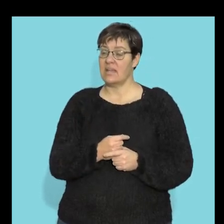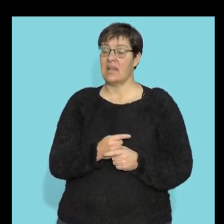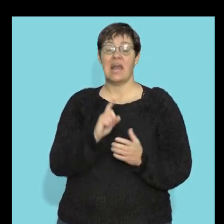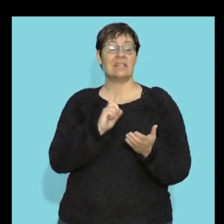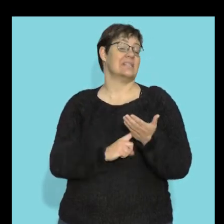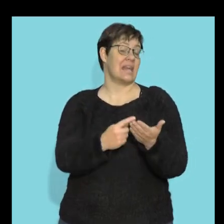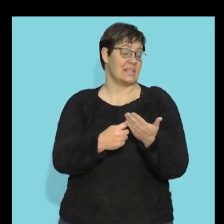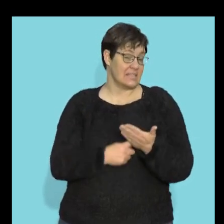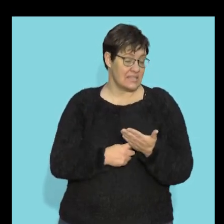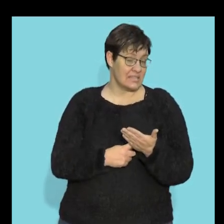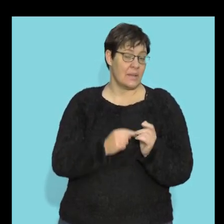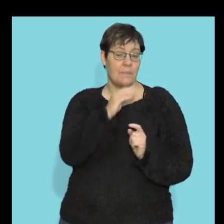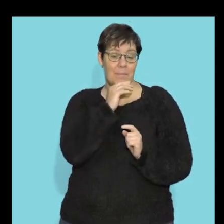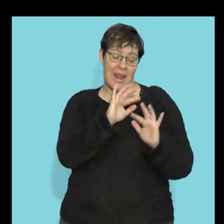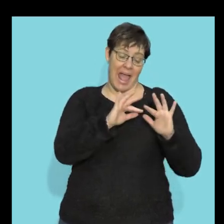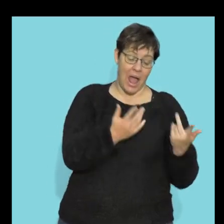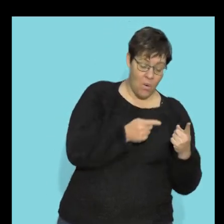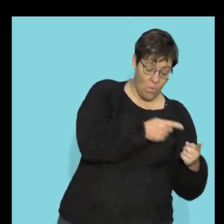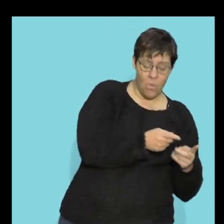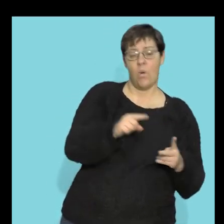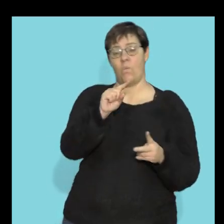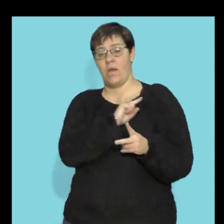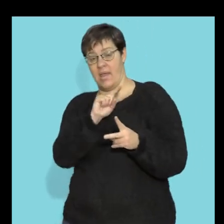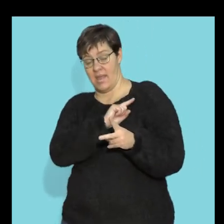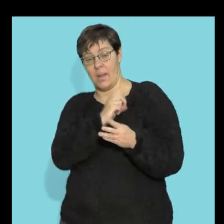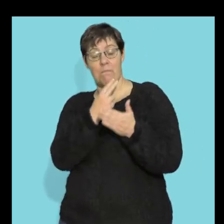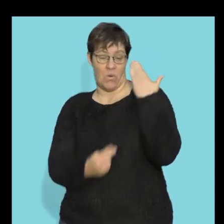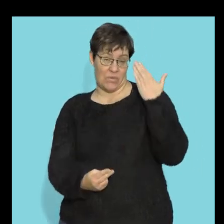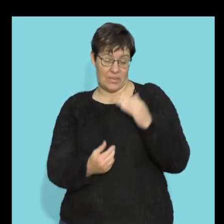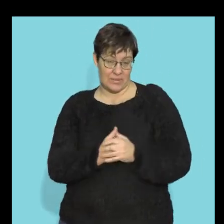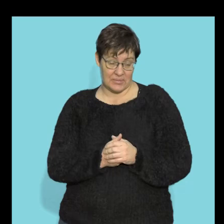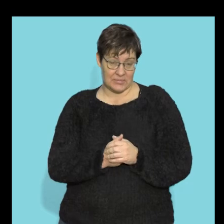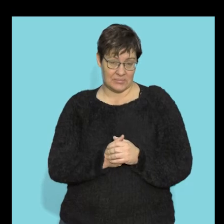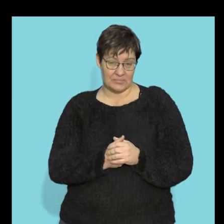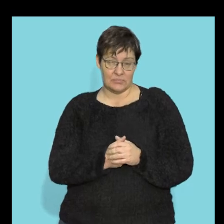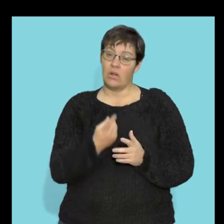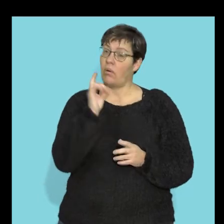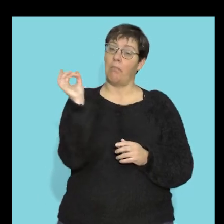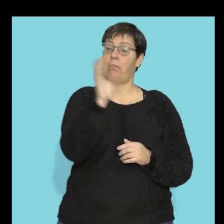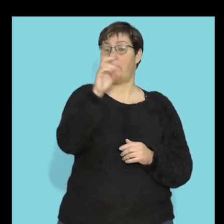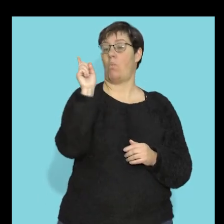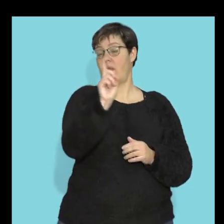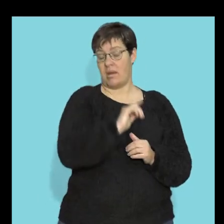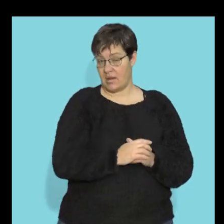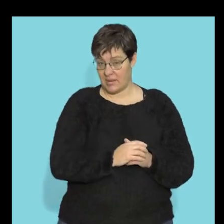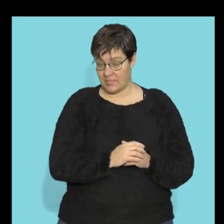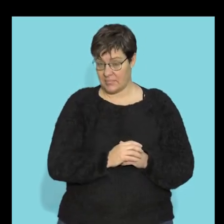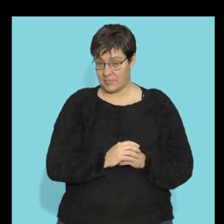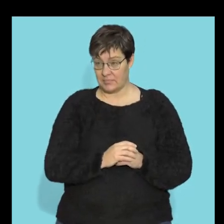me the how it is and why. You've got to give me the 2 reasons. You can't just explain the